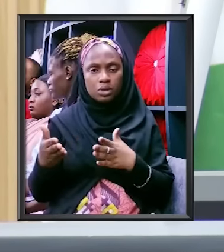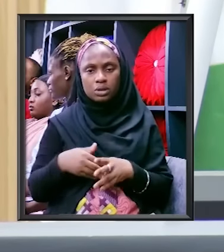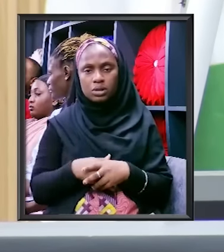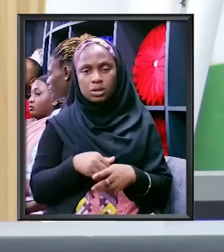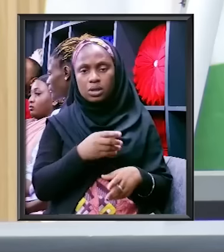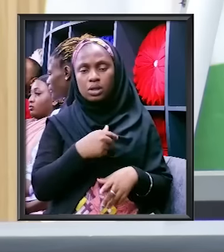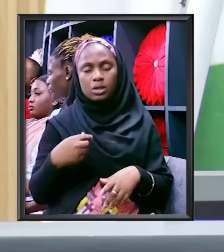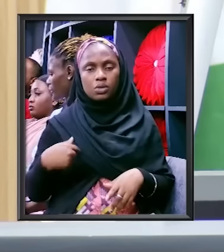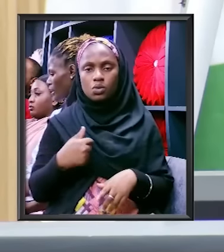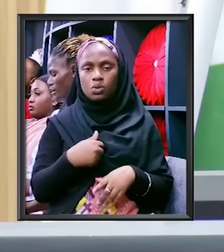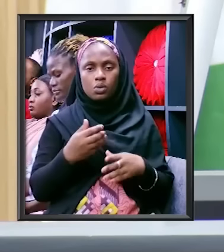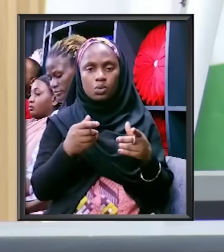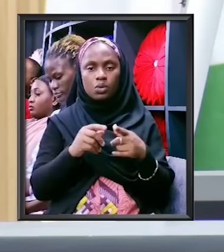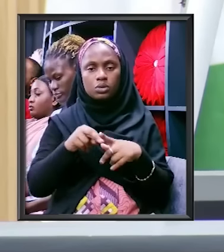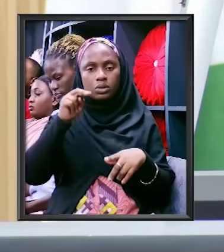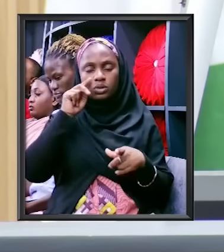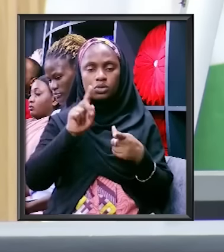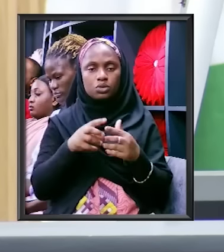How?